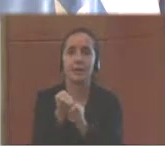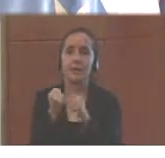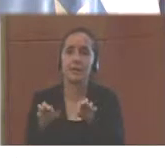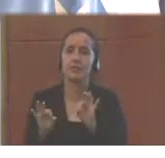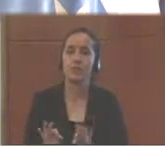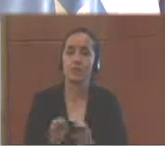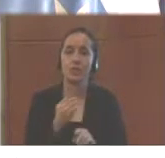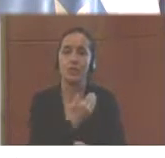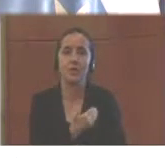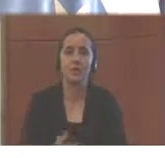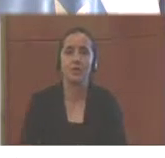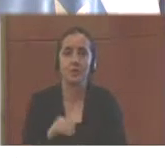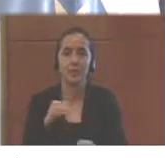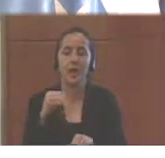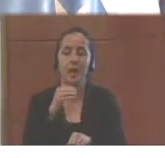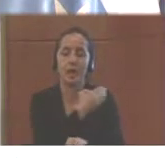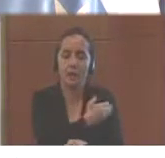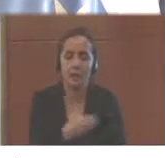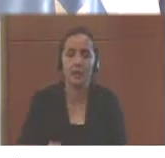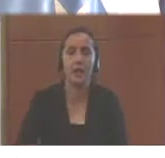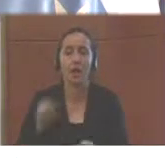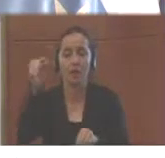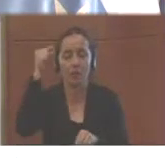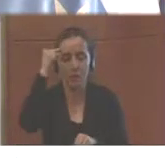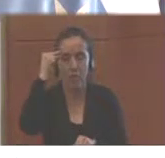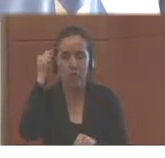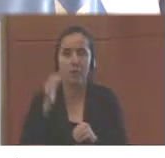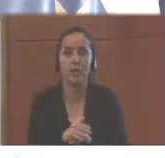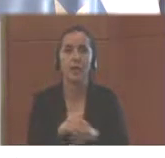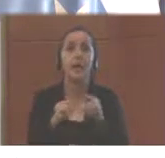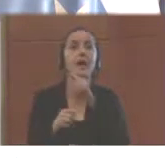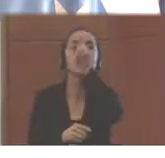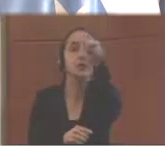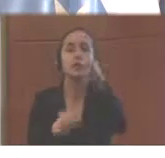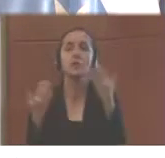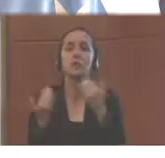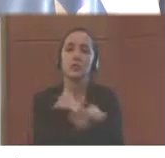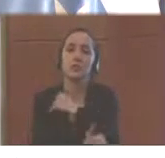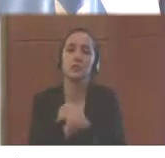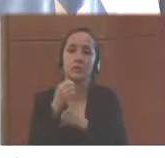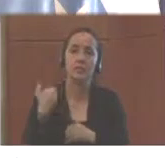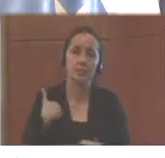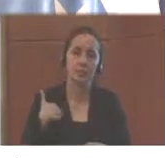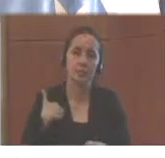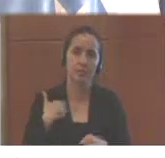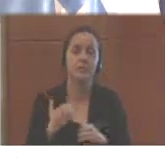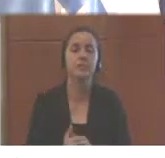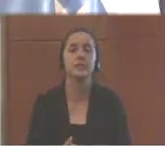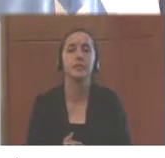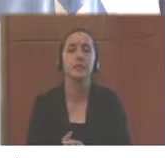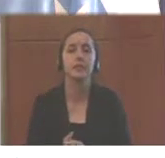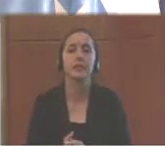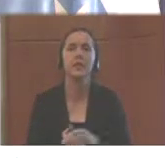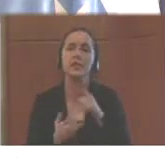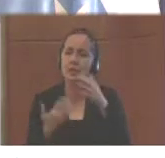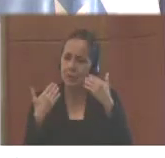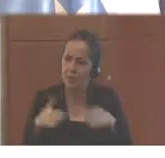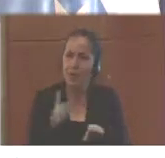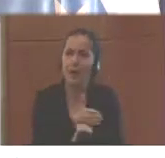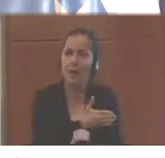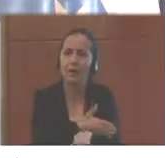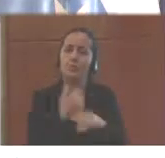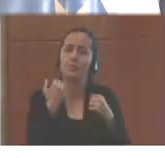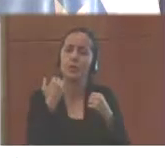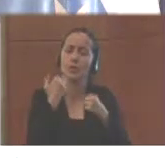tempore chairmanship, which at the moment is under the Republic of Argentina. From its creation,